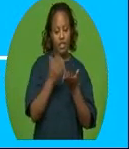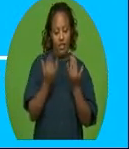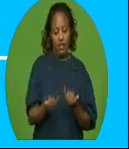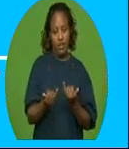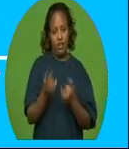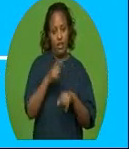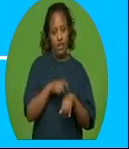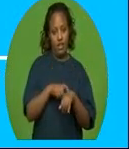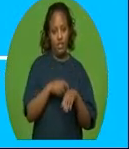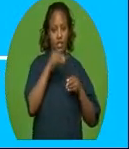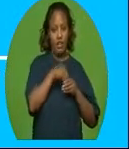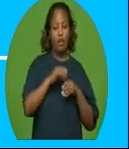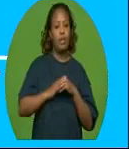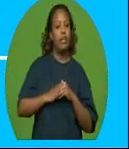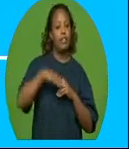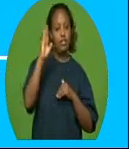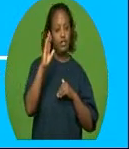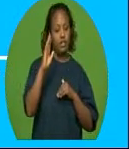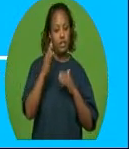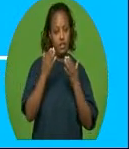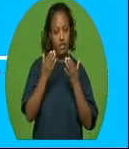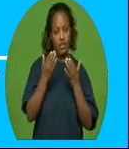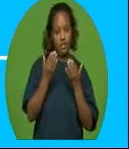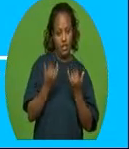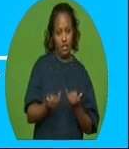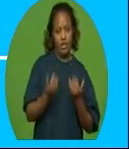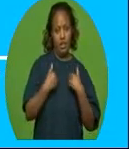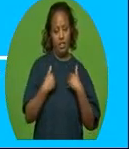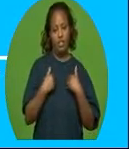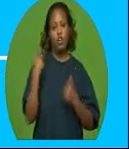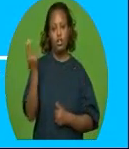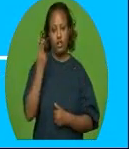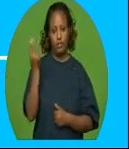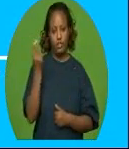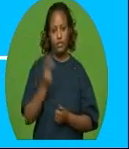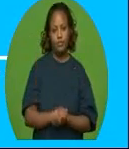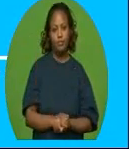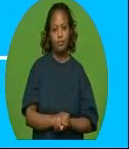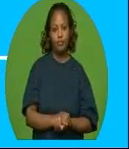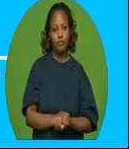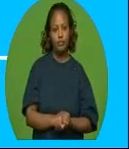that current income is greater than current consumption.